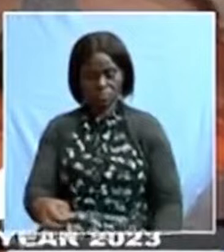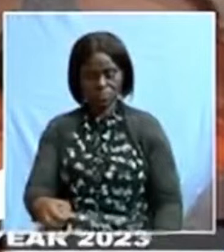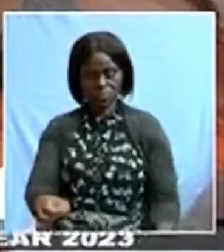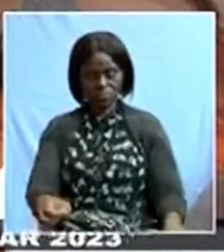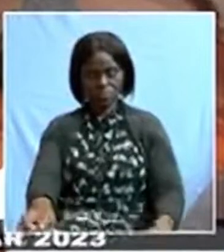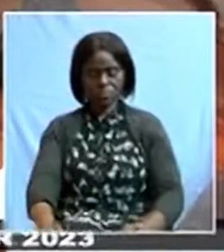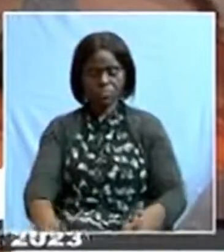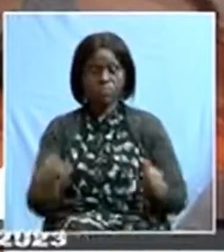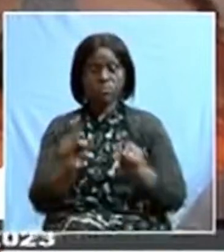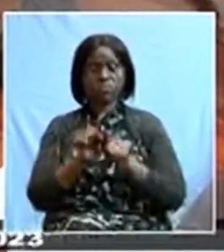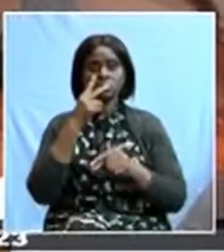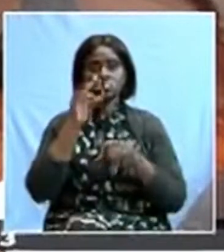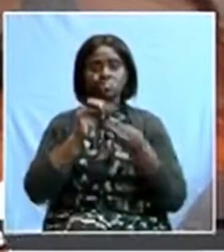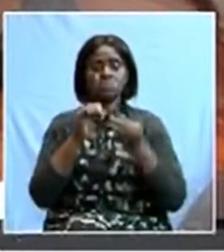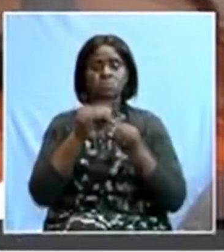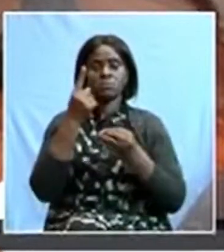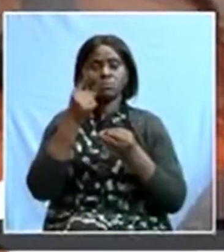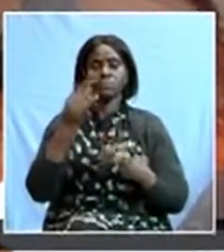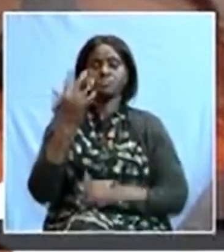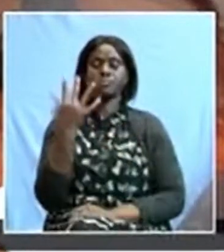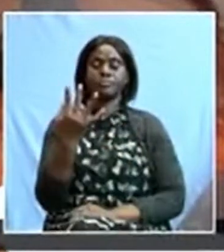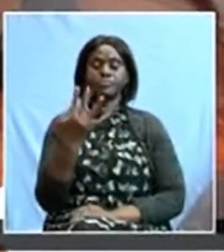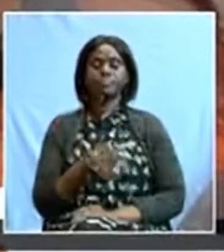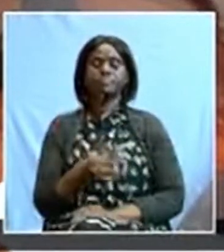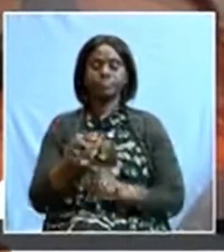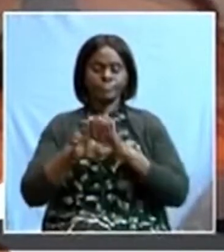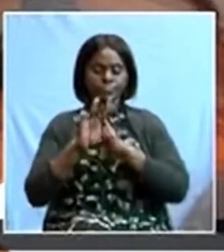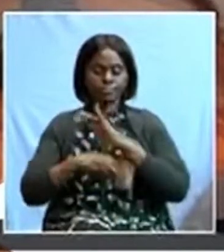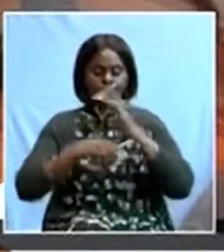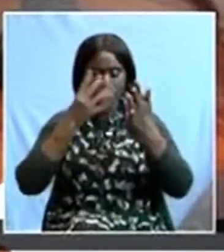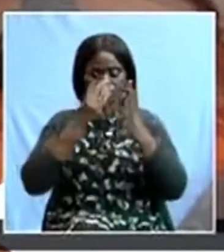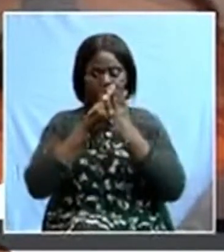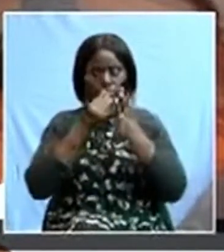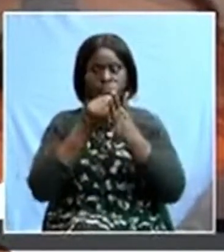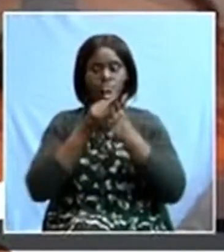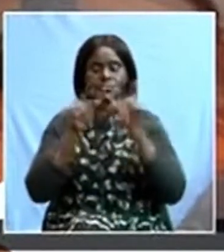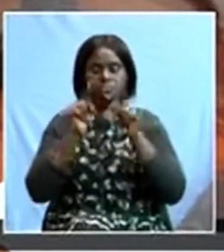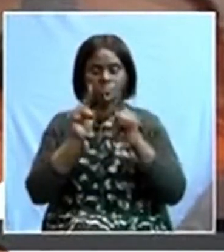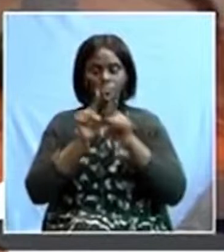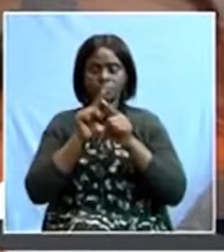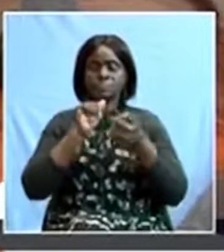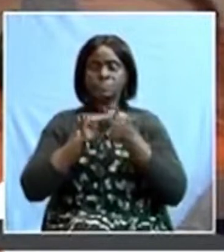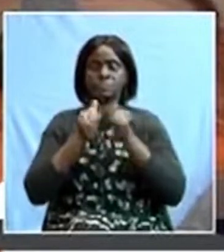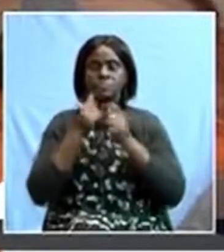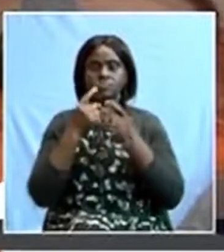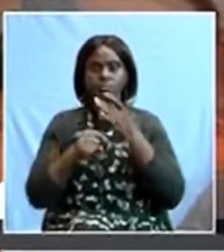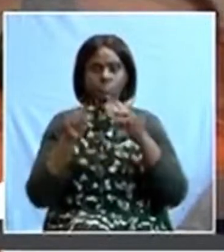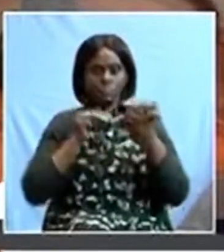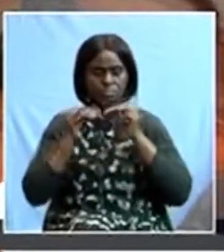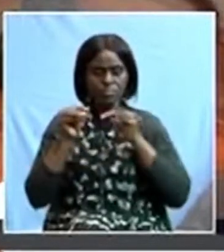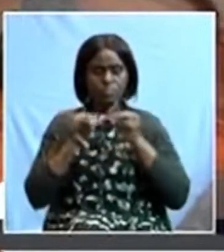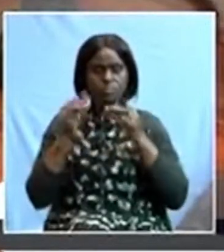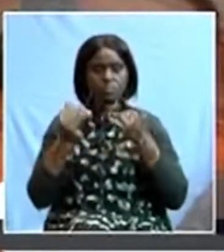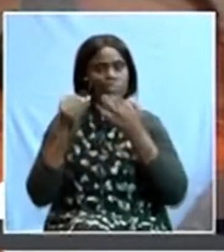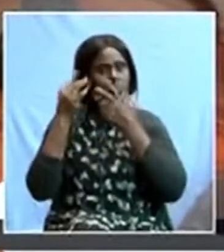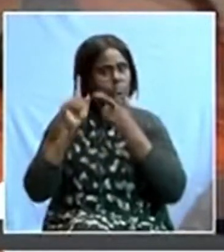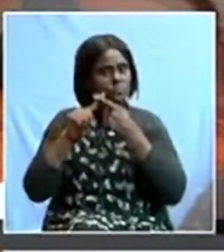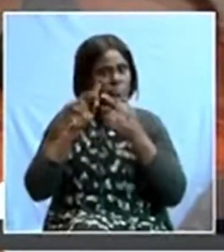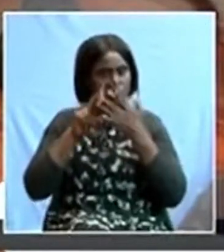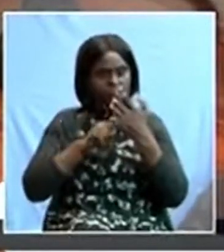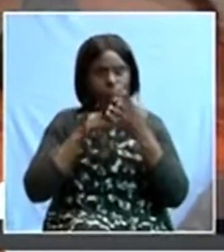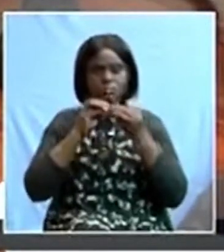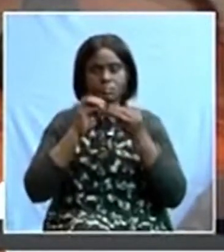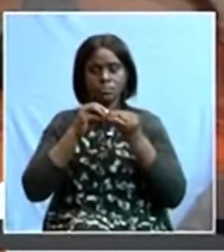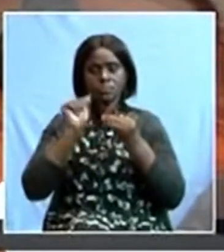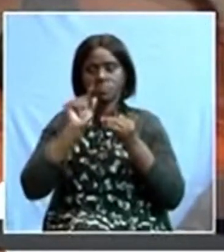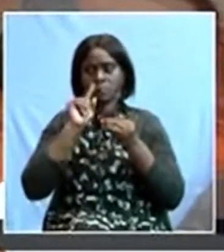attachments and evidences. Under fees and charges, cause of query, management wishes to report